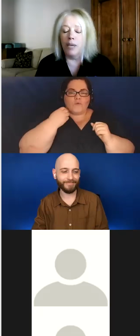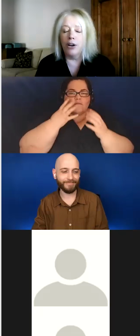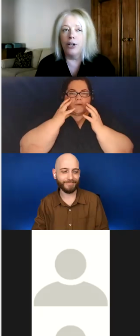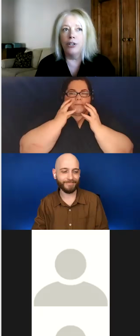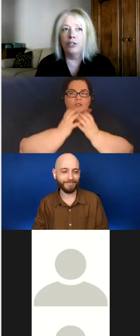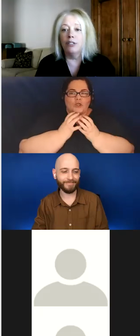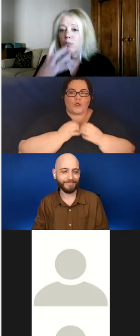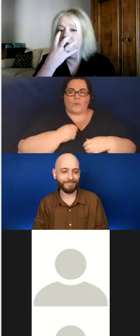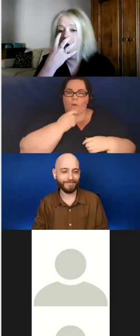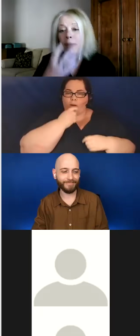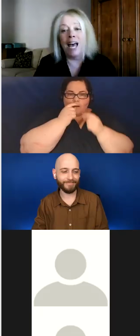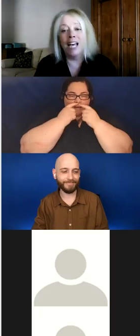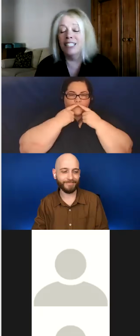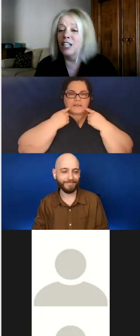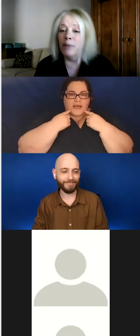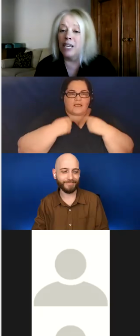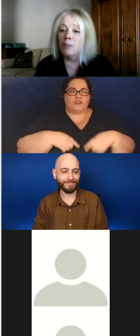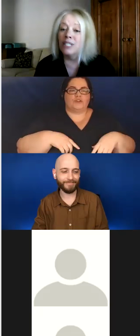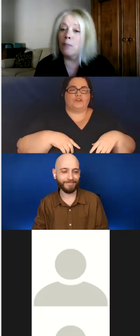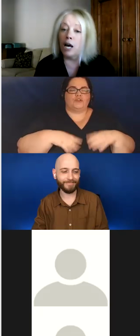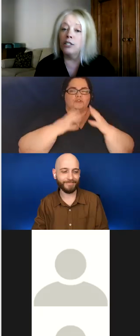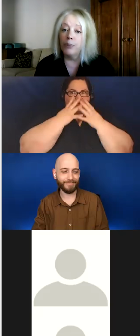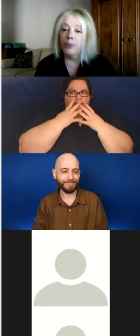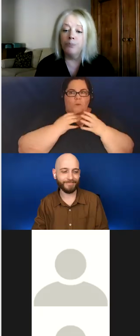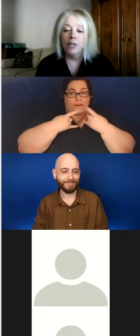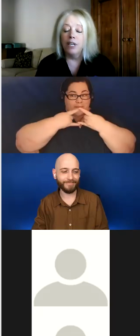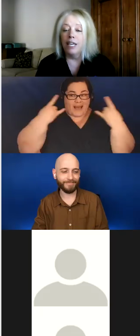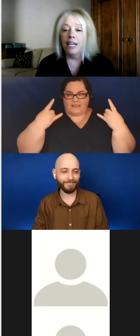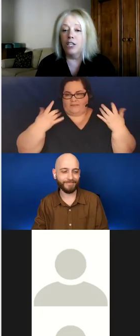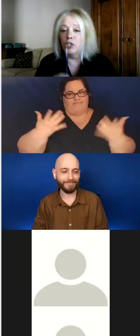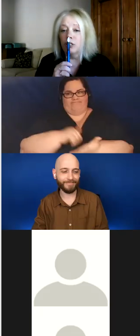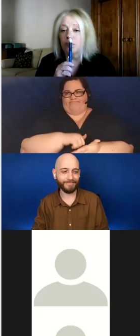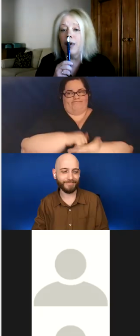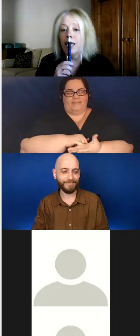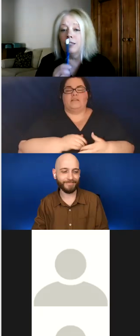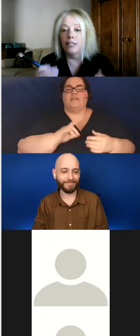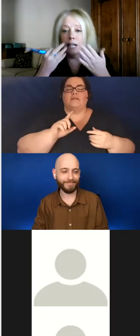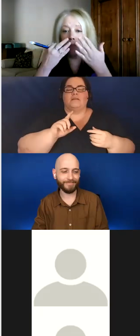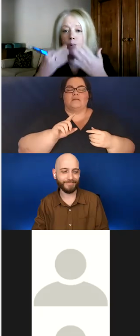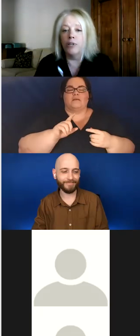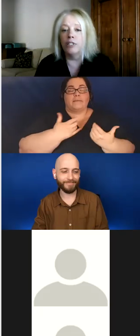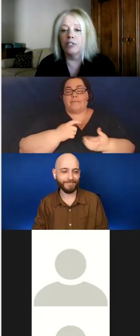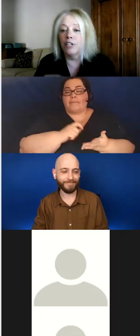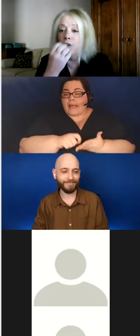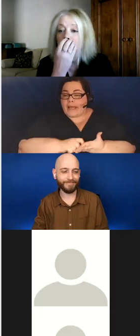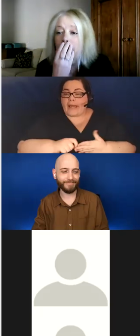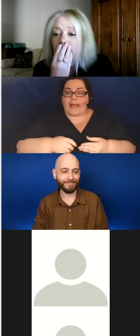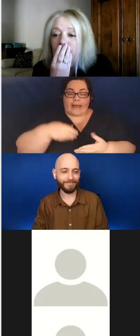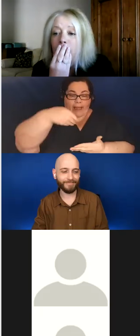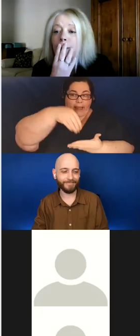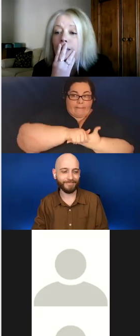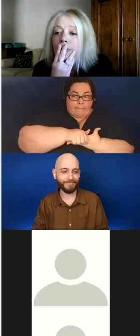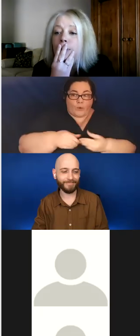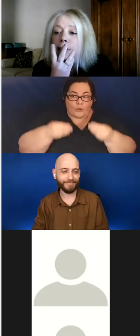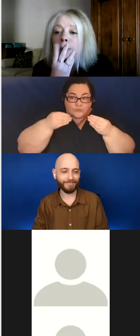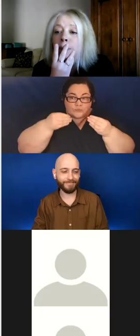going to make it harder. A mask is going to make it almost impossible. And again, just pens and clipboards and your hand. If you're